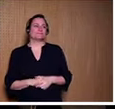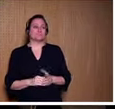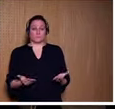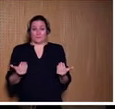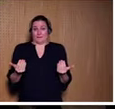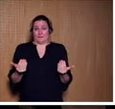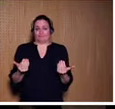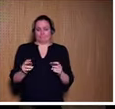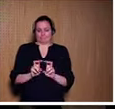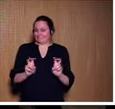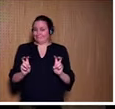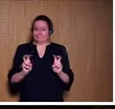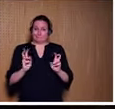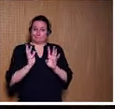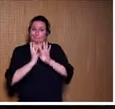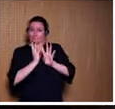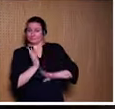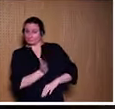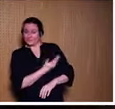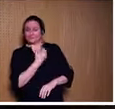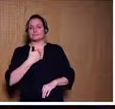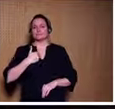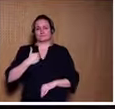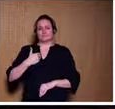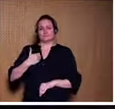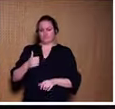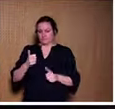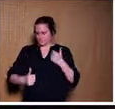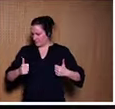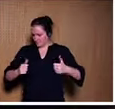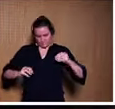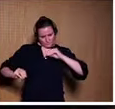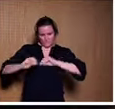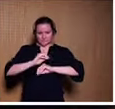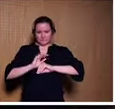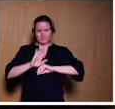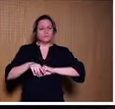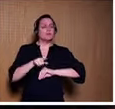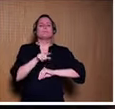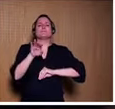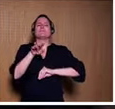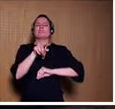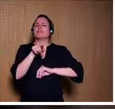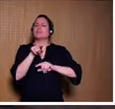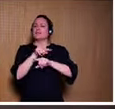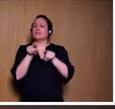stage, we'd like us to do a quick energizer. Just raise our hands